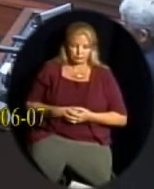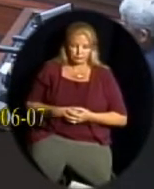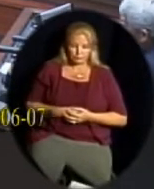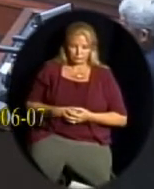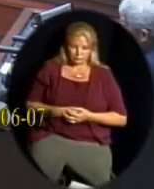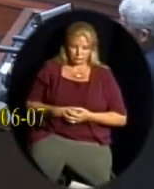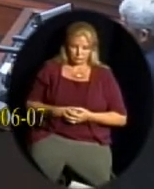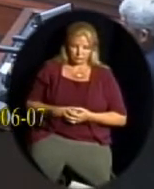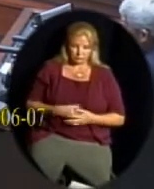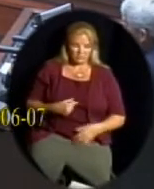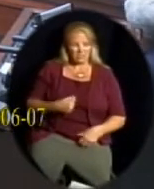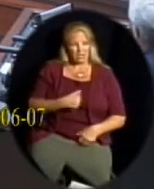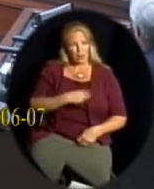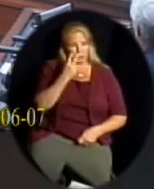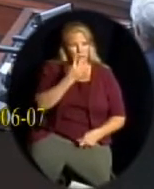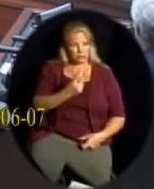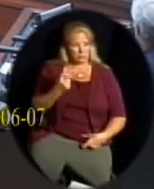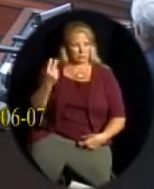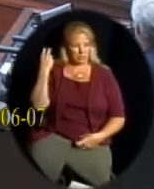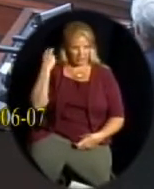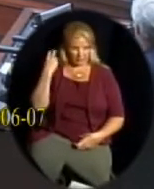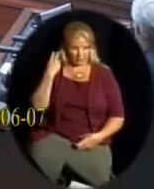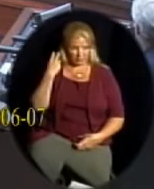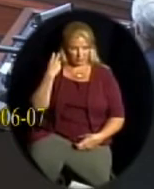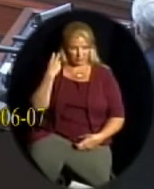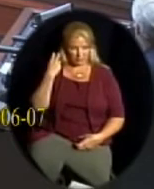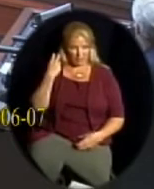I would only reflect back on the last 3 bond elections.